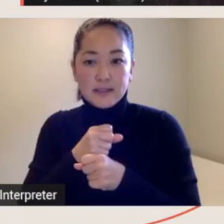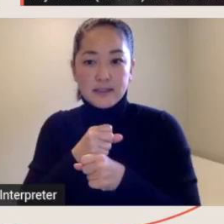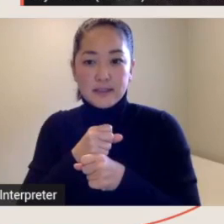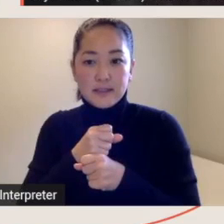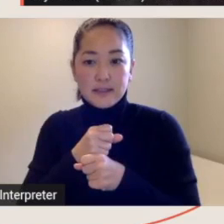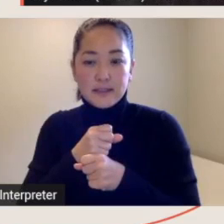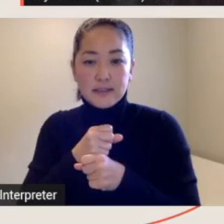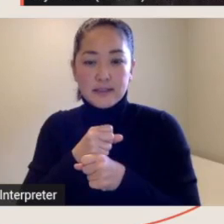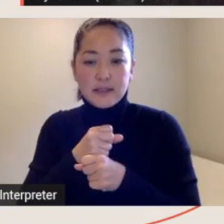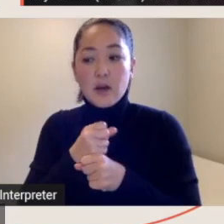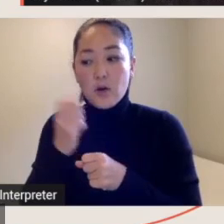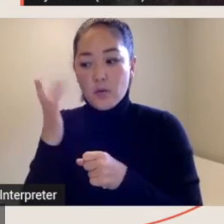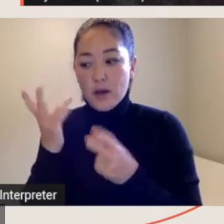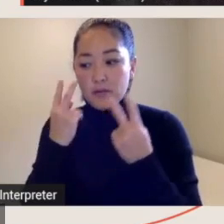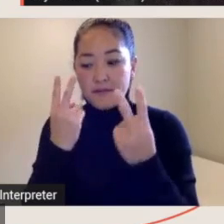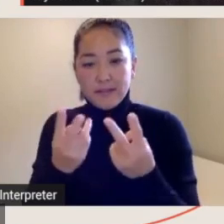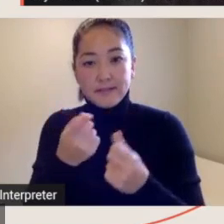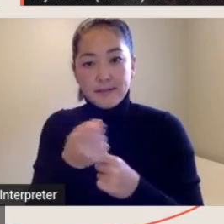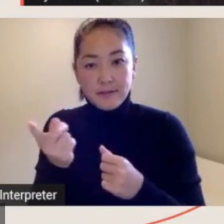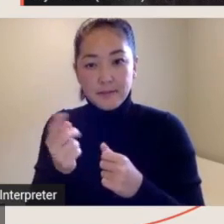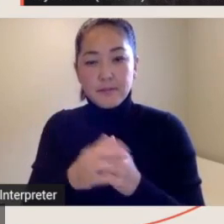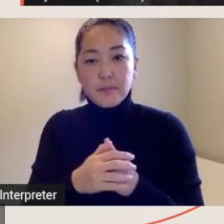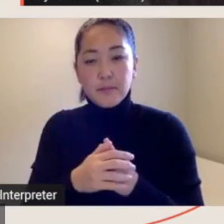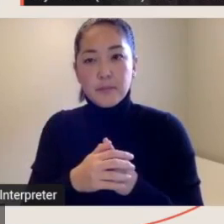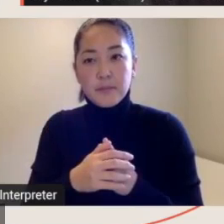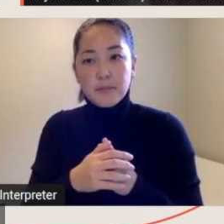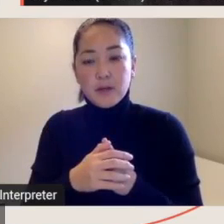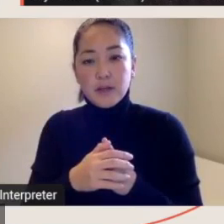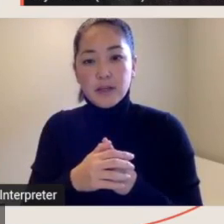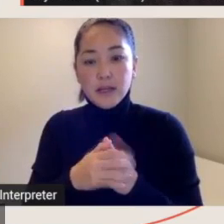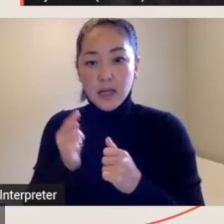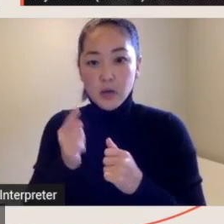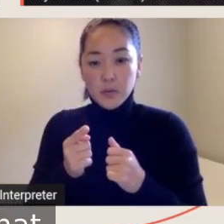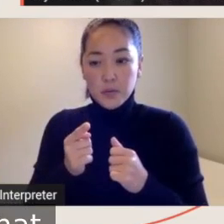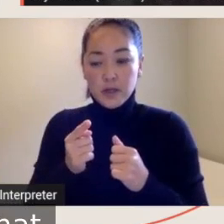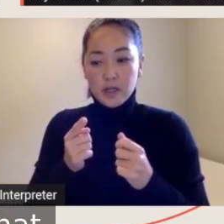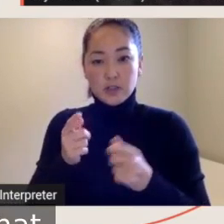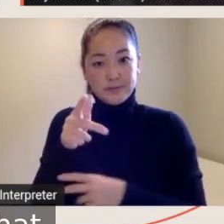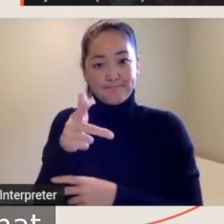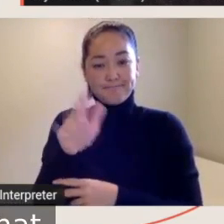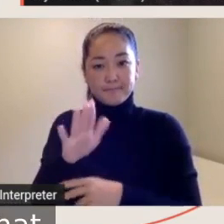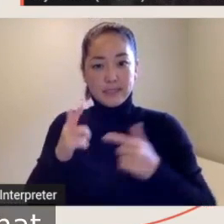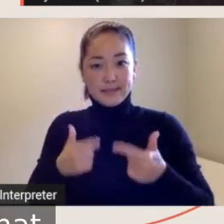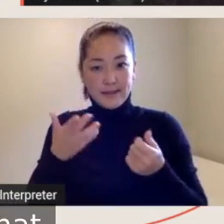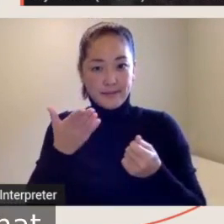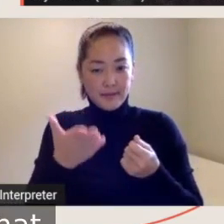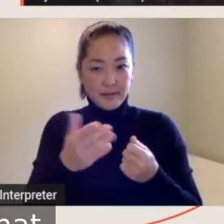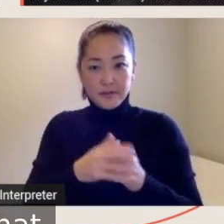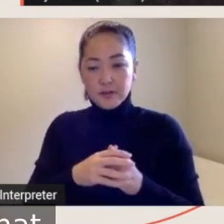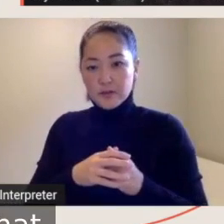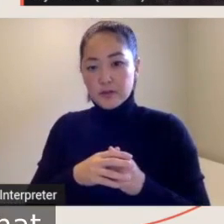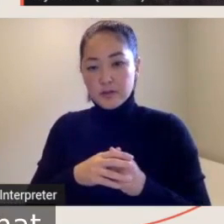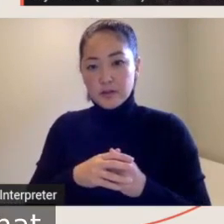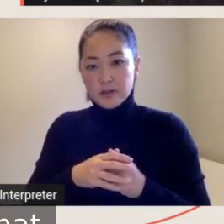had gone to visit him at school and to film how his life is happening there. And it was the first time